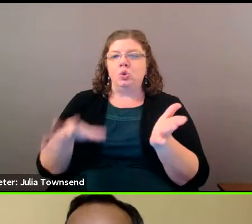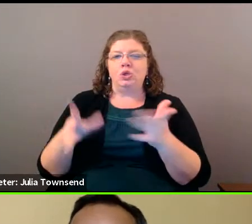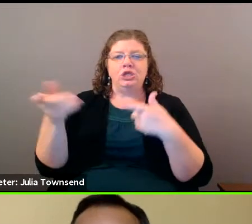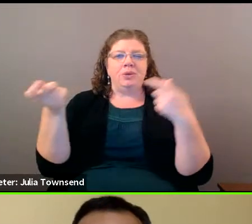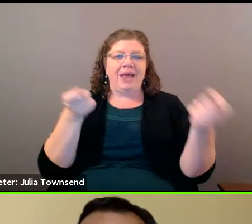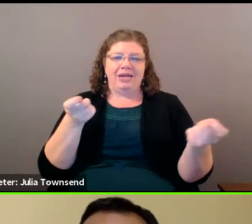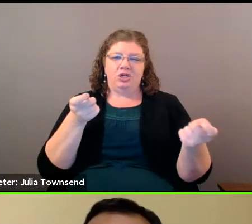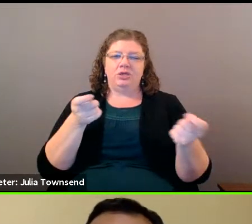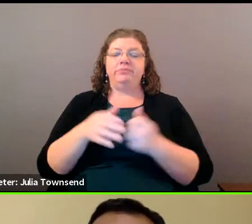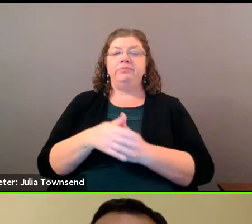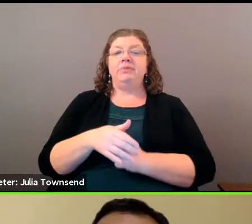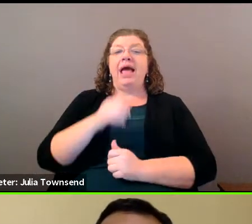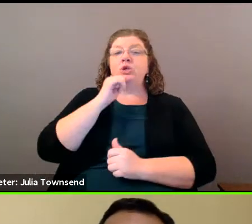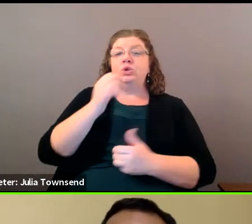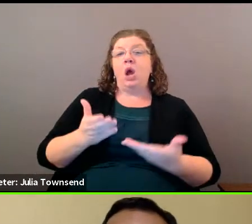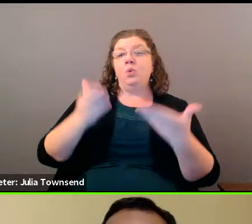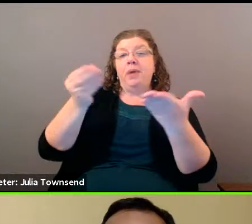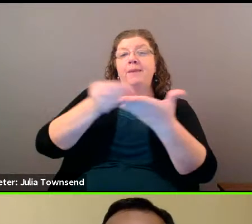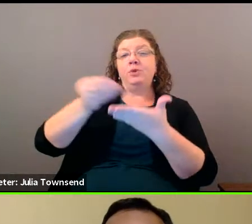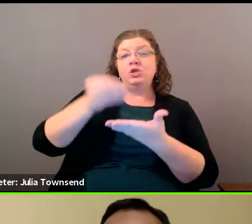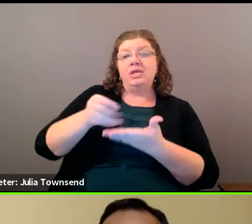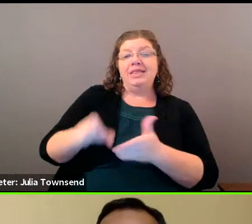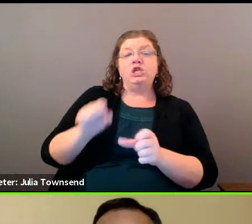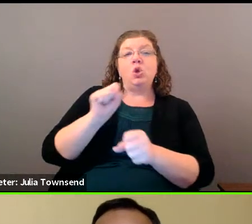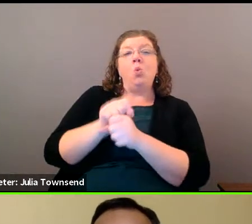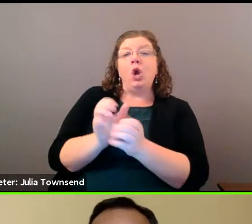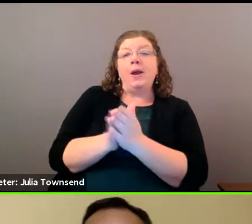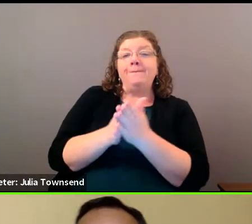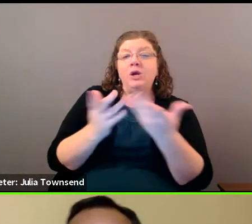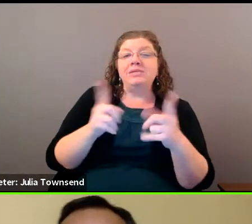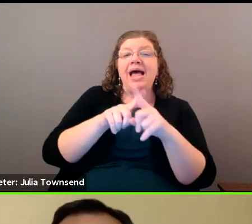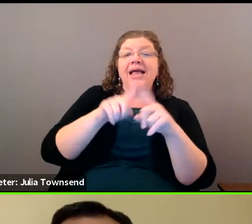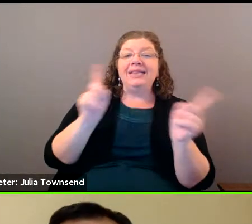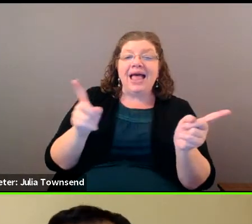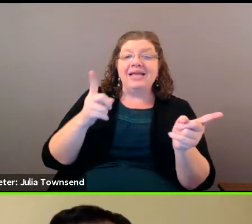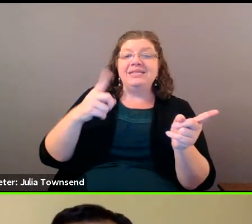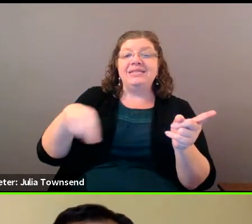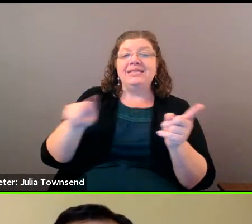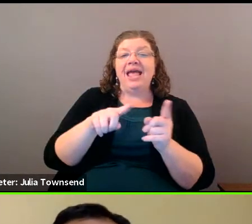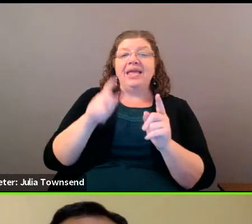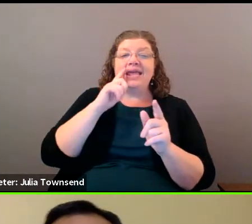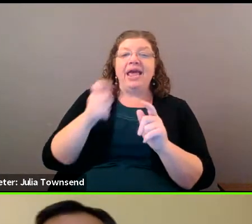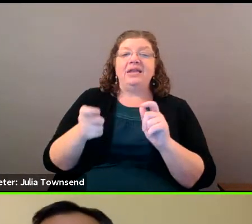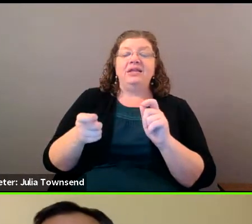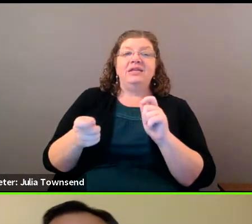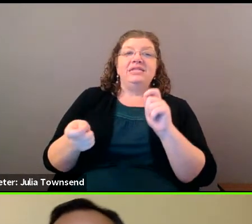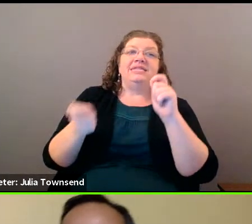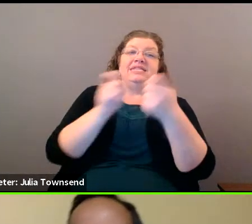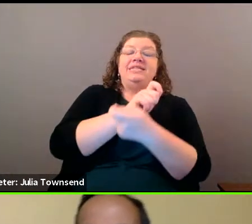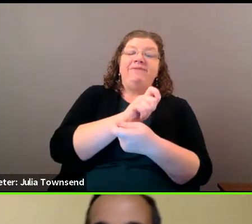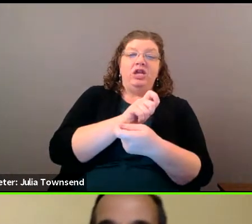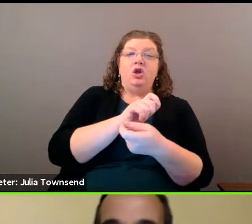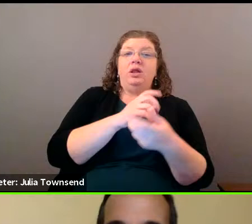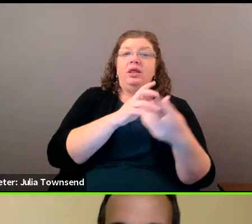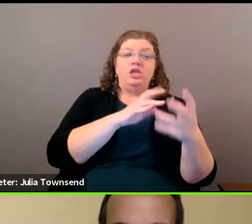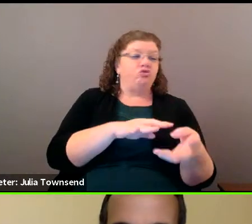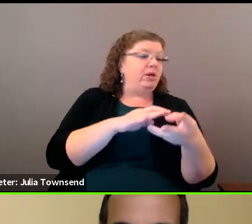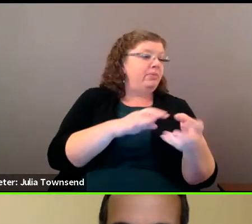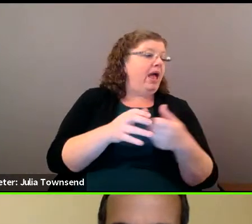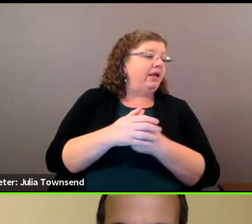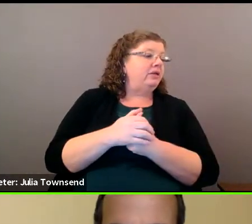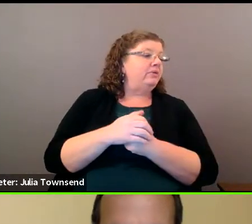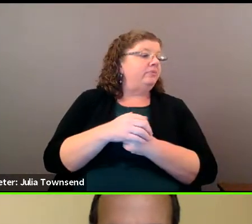manage. I do not recommend purchasing these workbooks unless they've been severely streamlined.